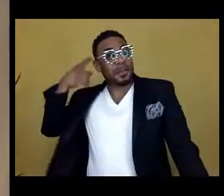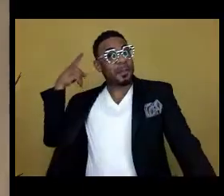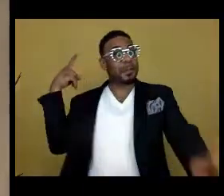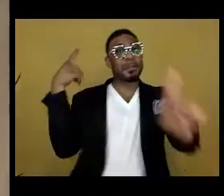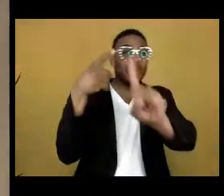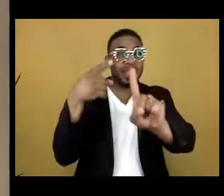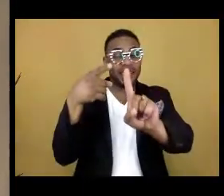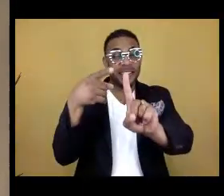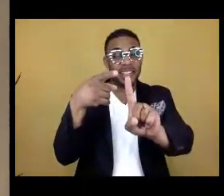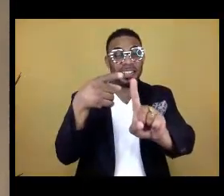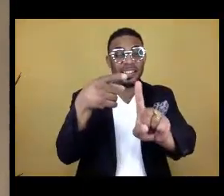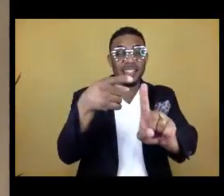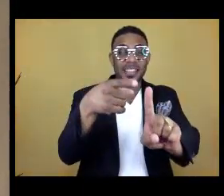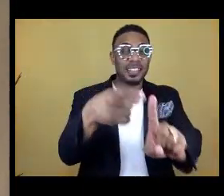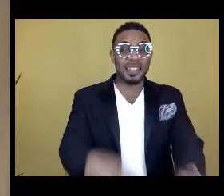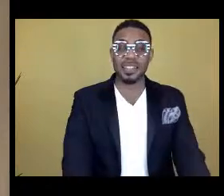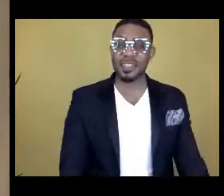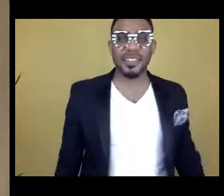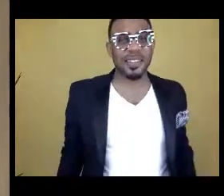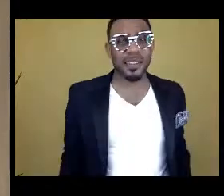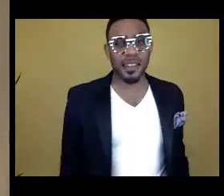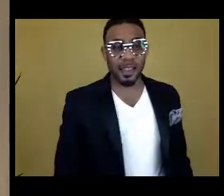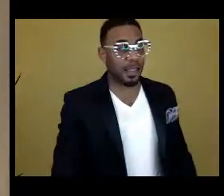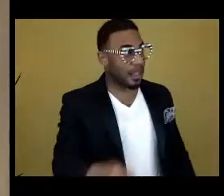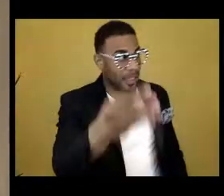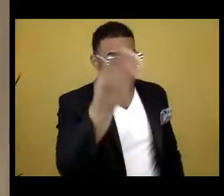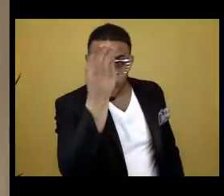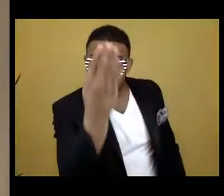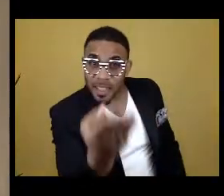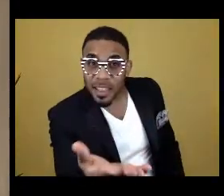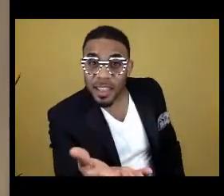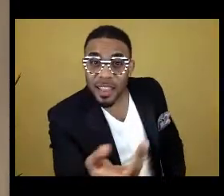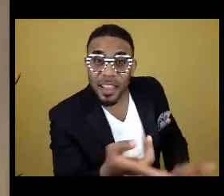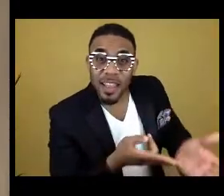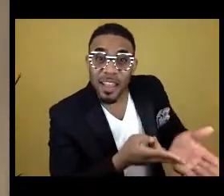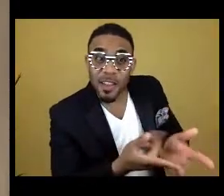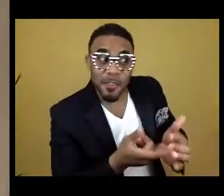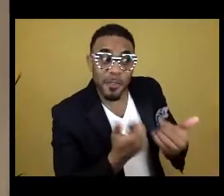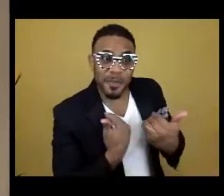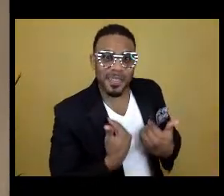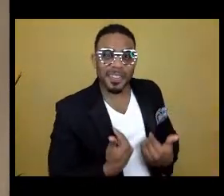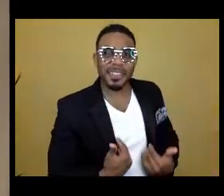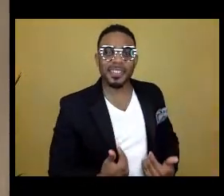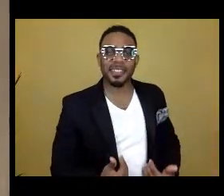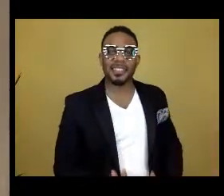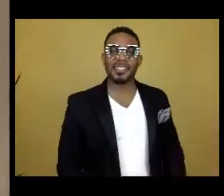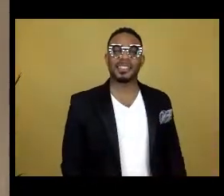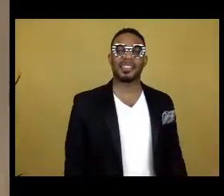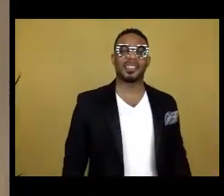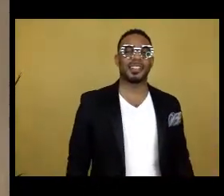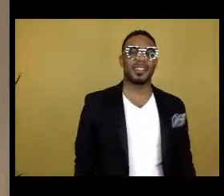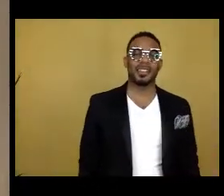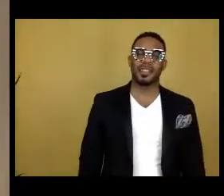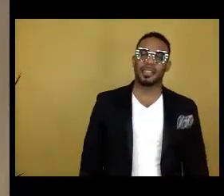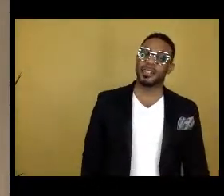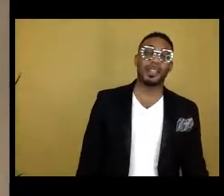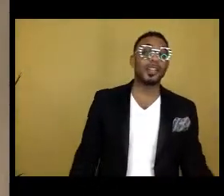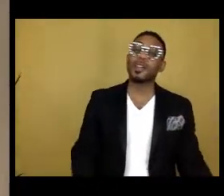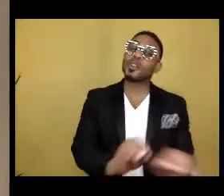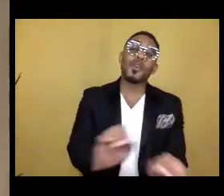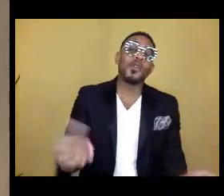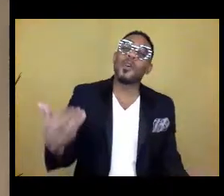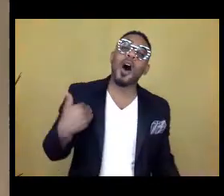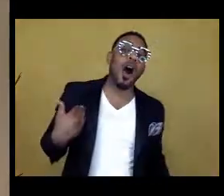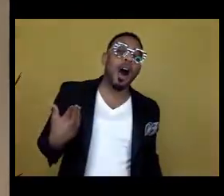destined to be? Take it from me. There's